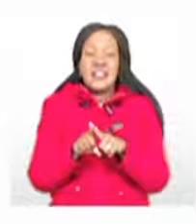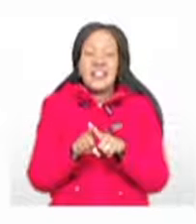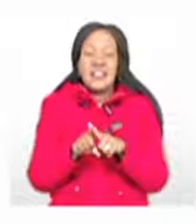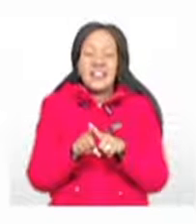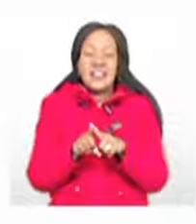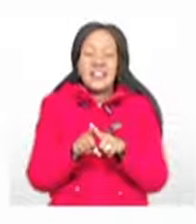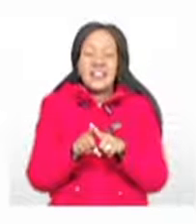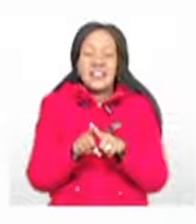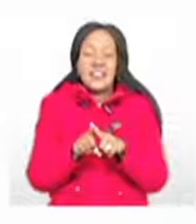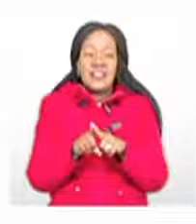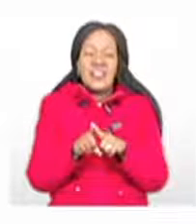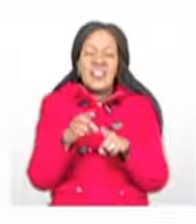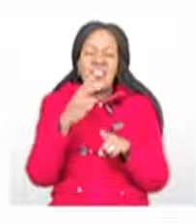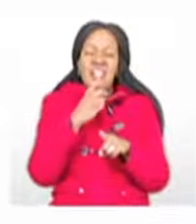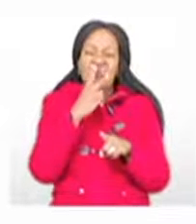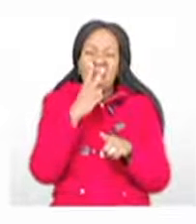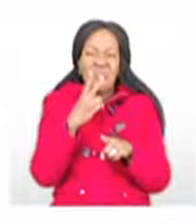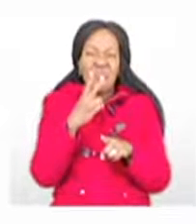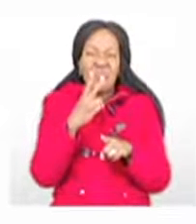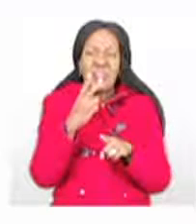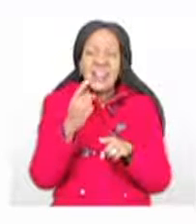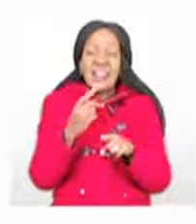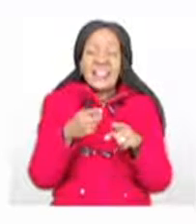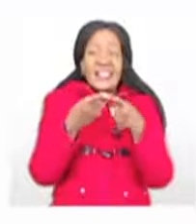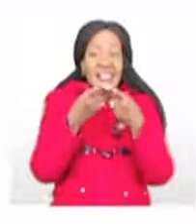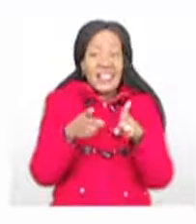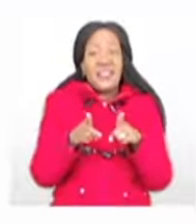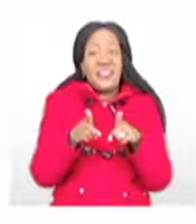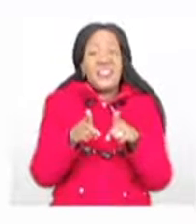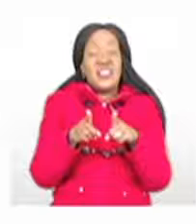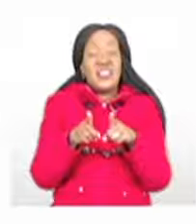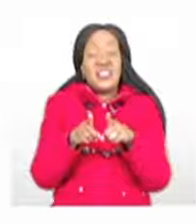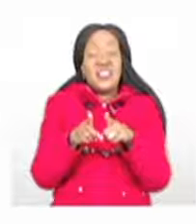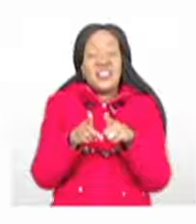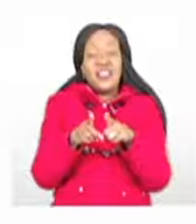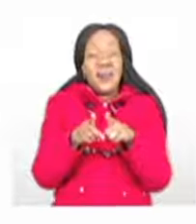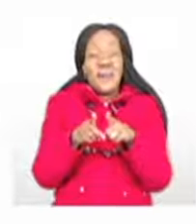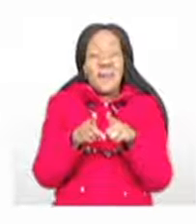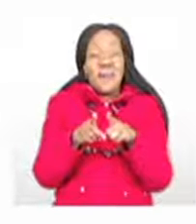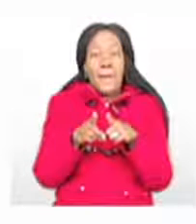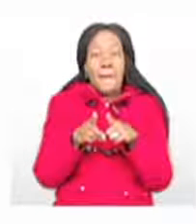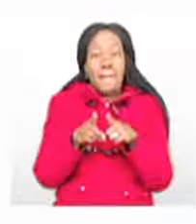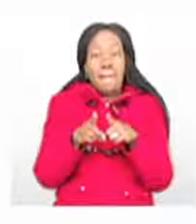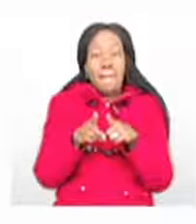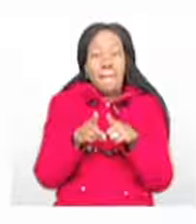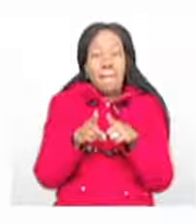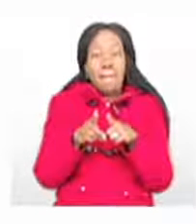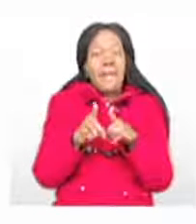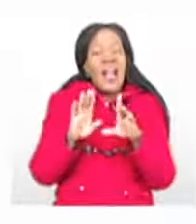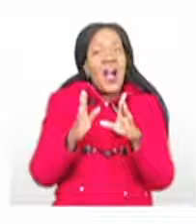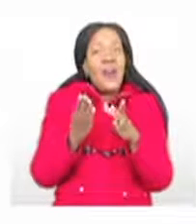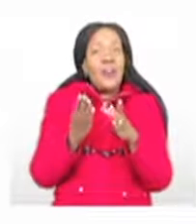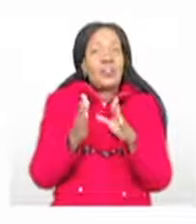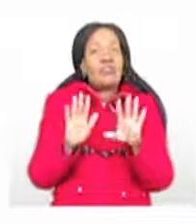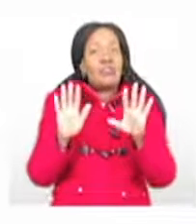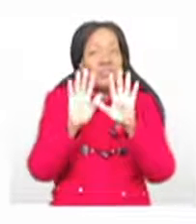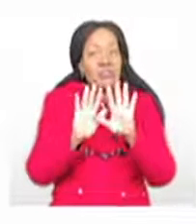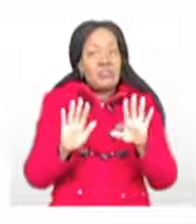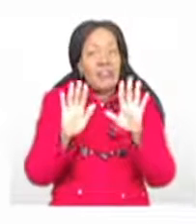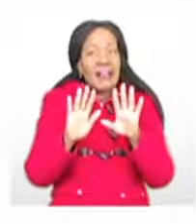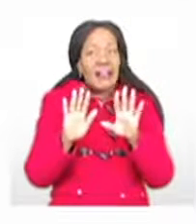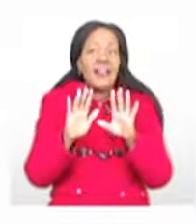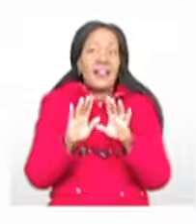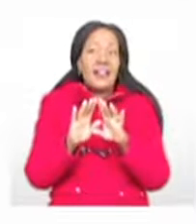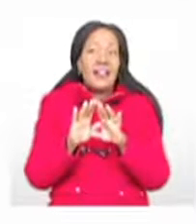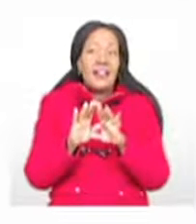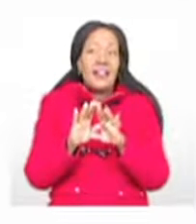you are able to identify the one that is different, I would like you to color it in. You may